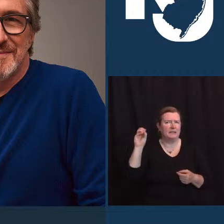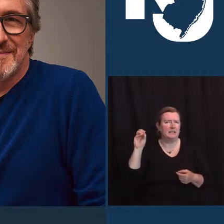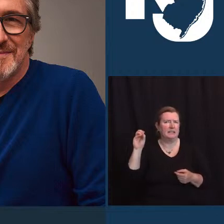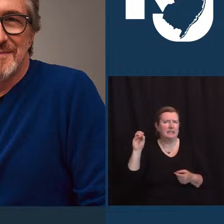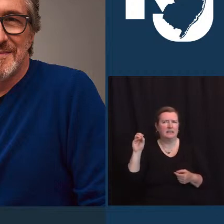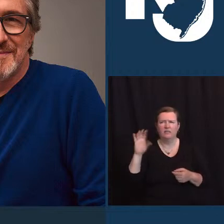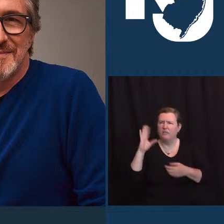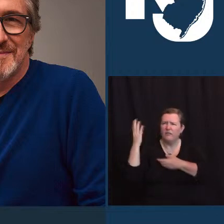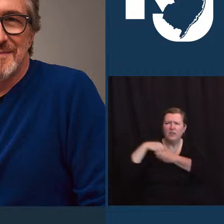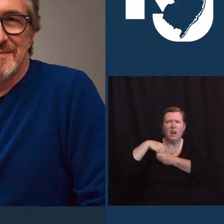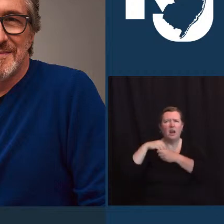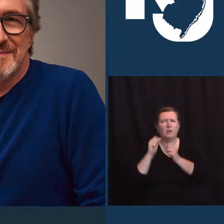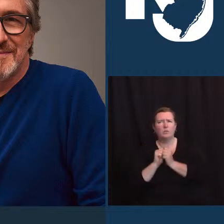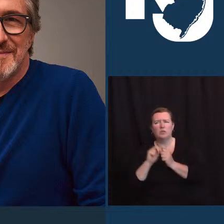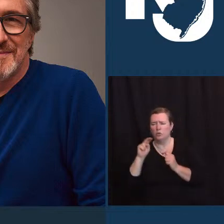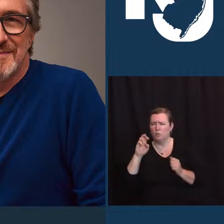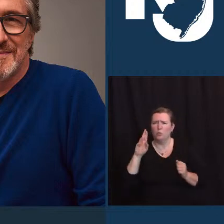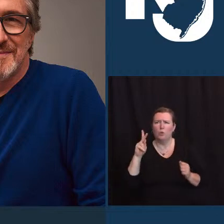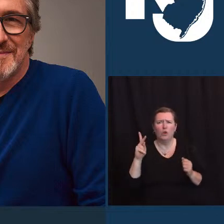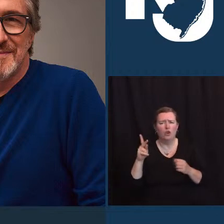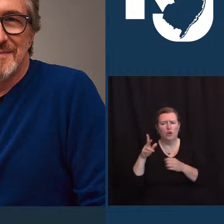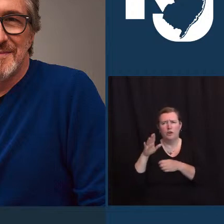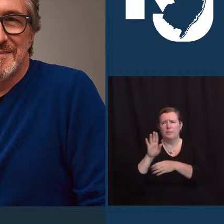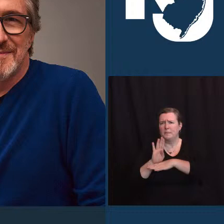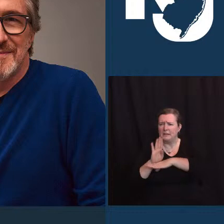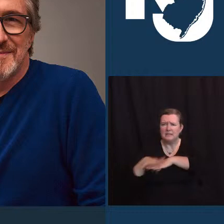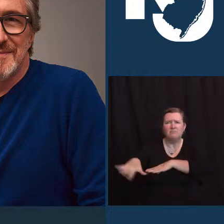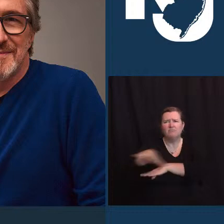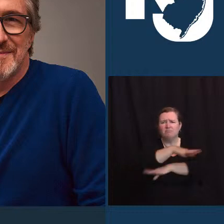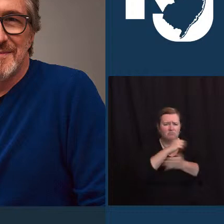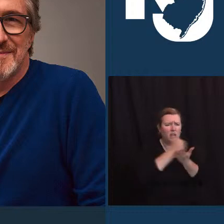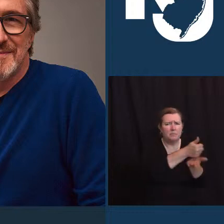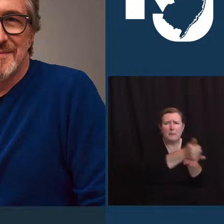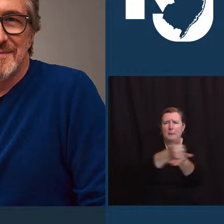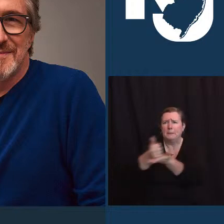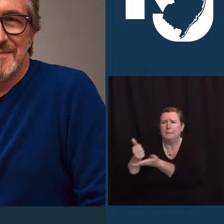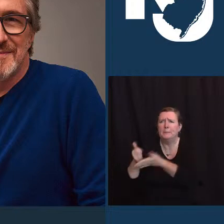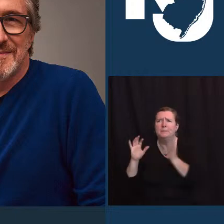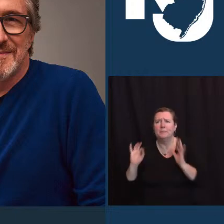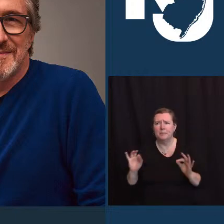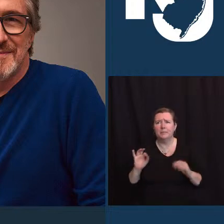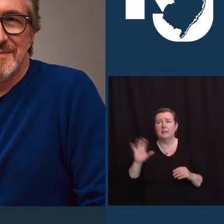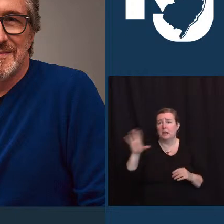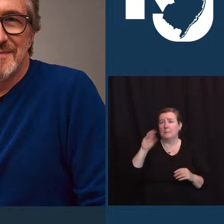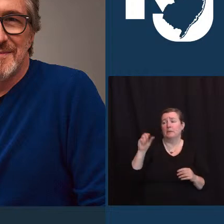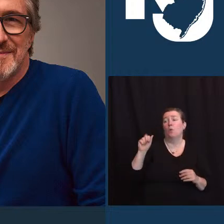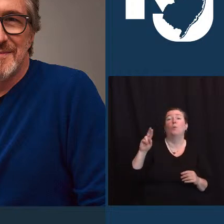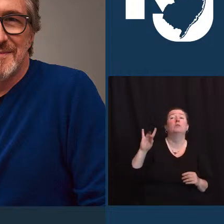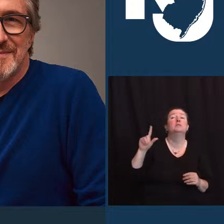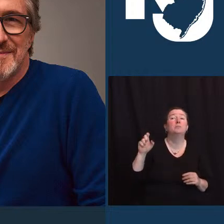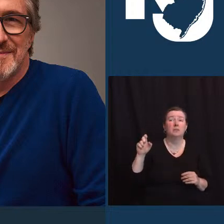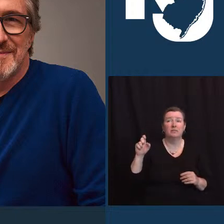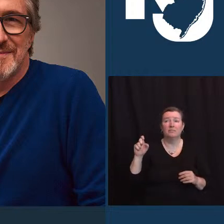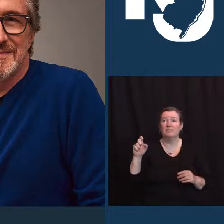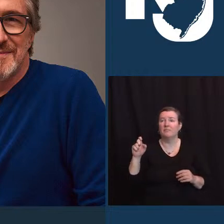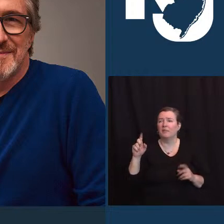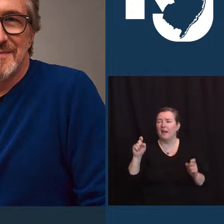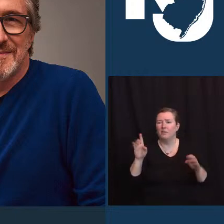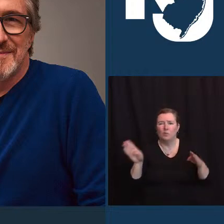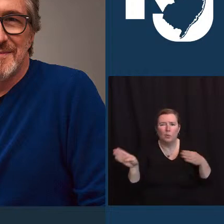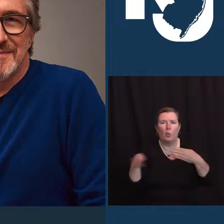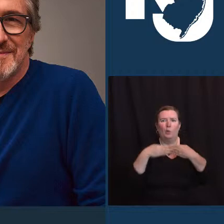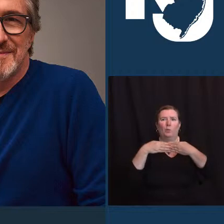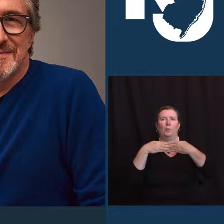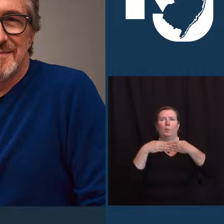and economic resurgence. When the pandemic forced Audible to close its doors and go virtual at its workplace, he knew that the pain